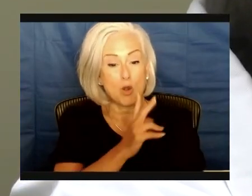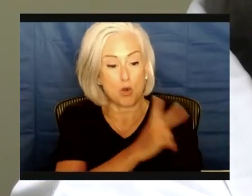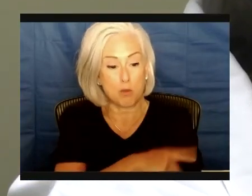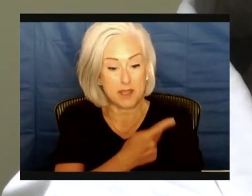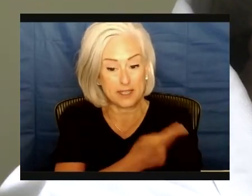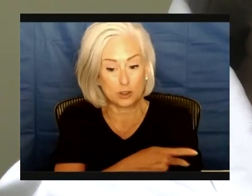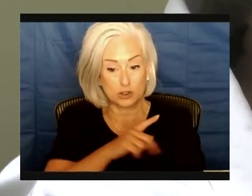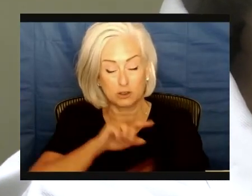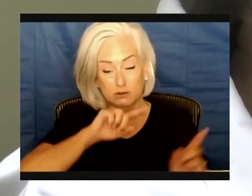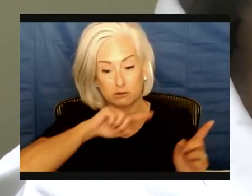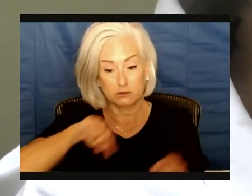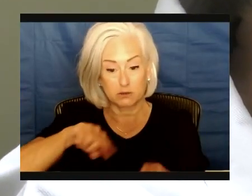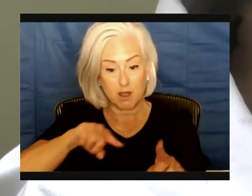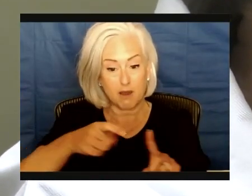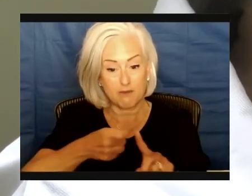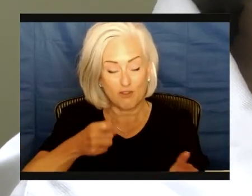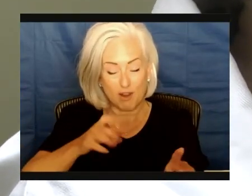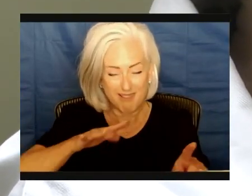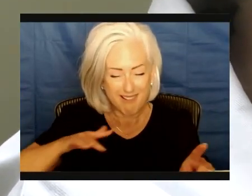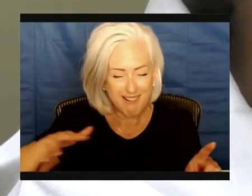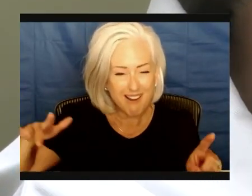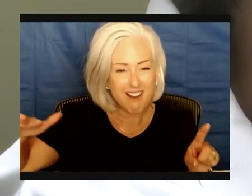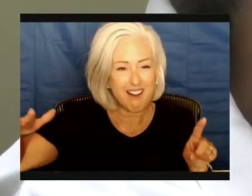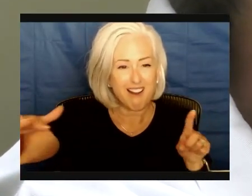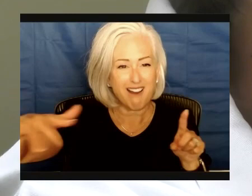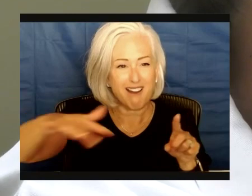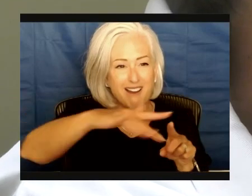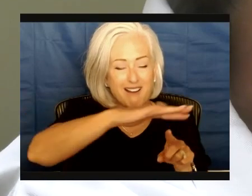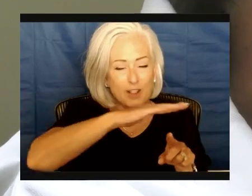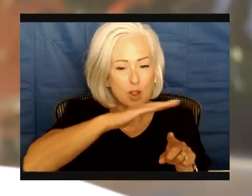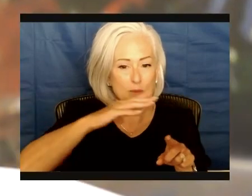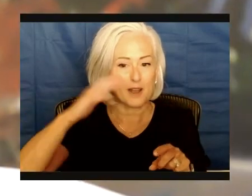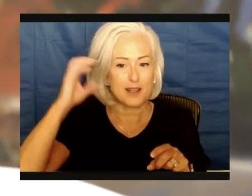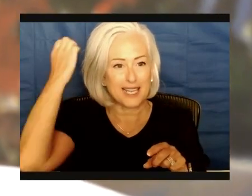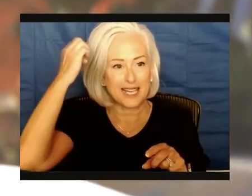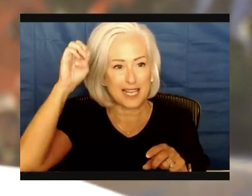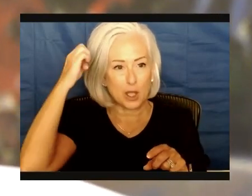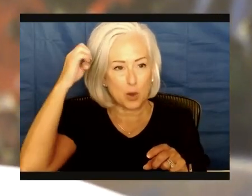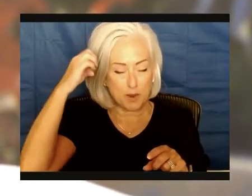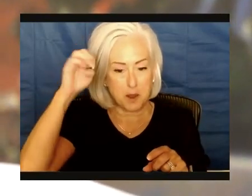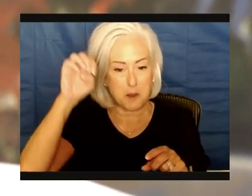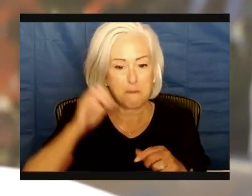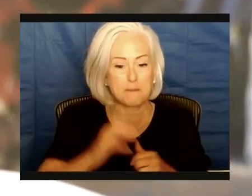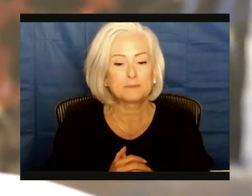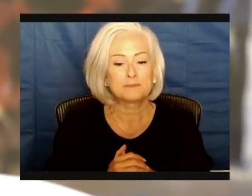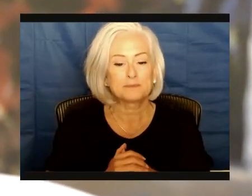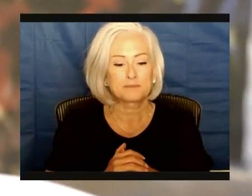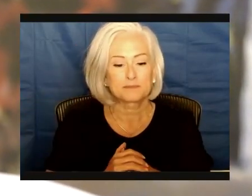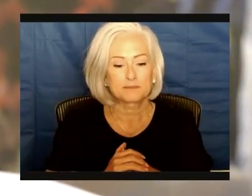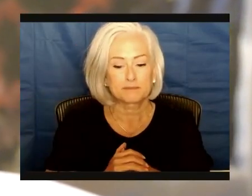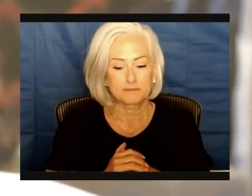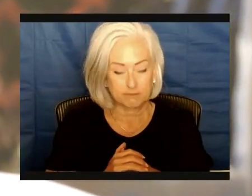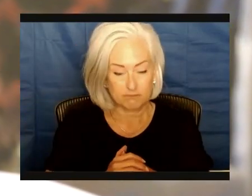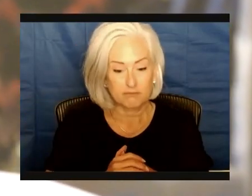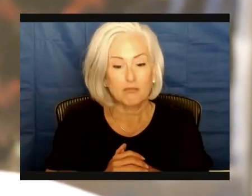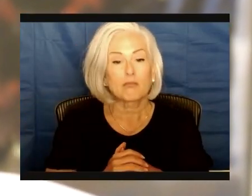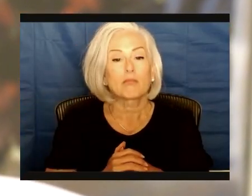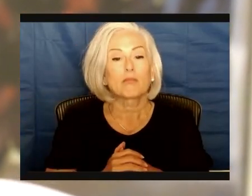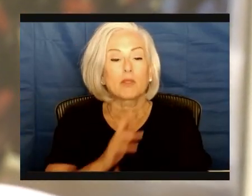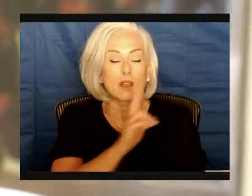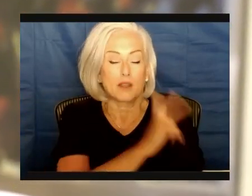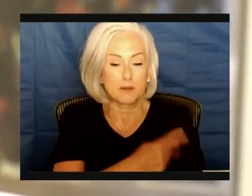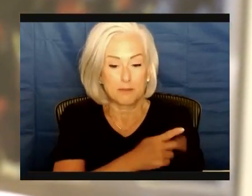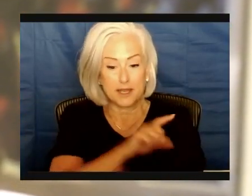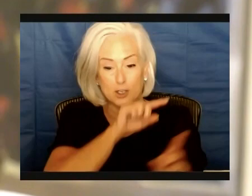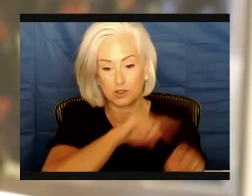every corner of in Ethiopia, and the patient visiting our hospital almost from